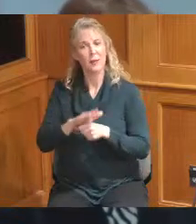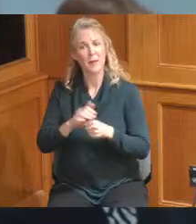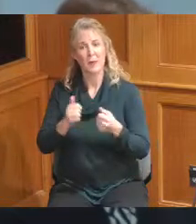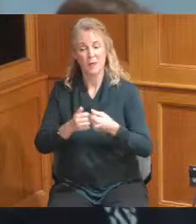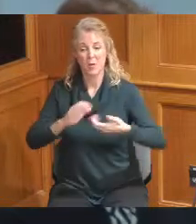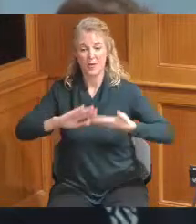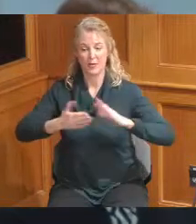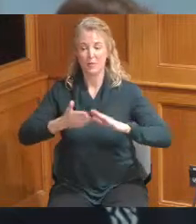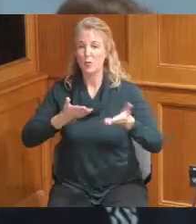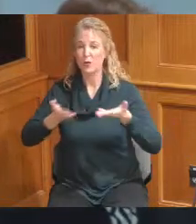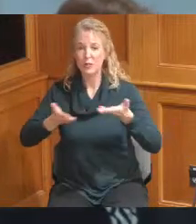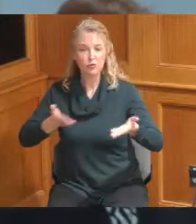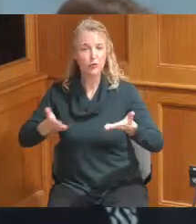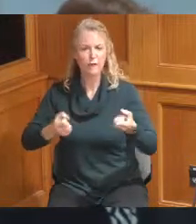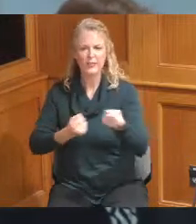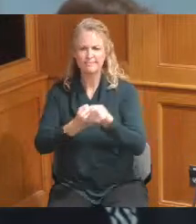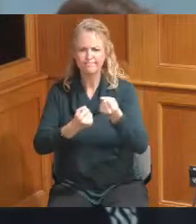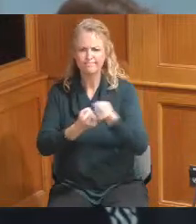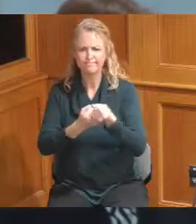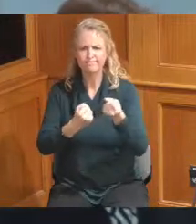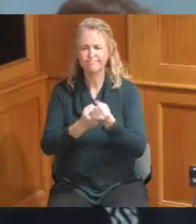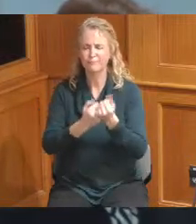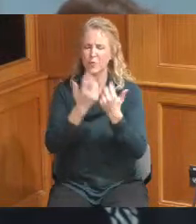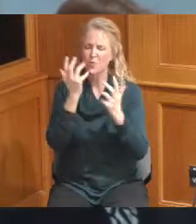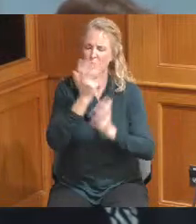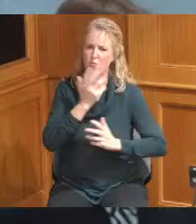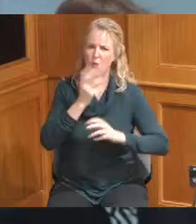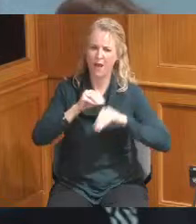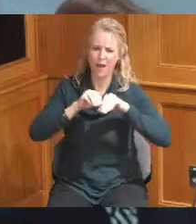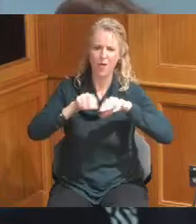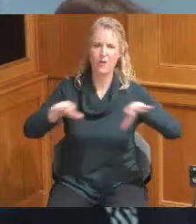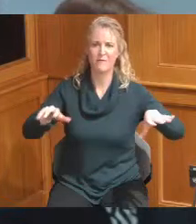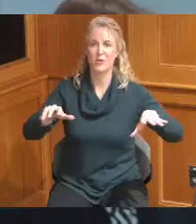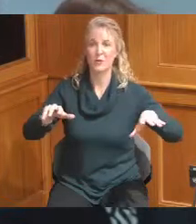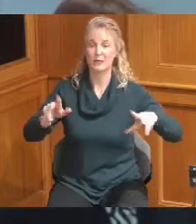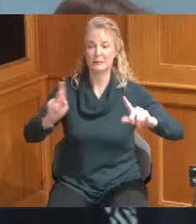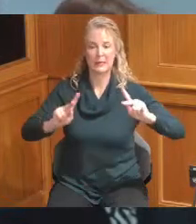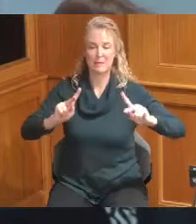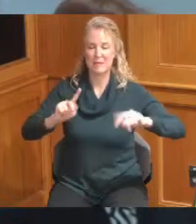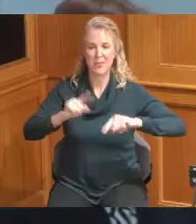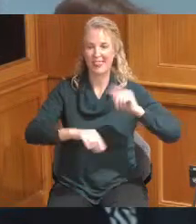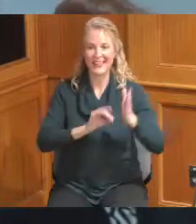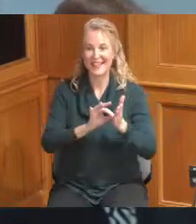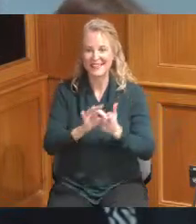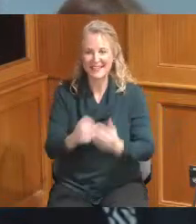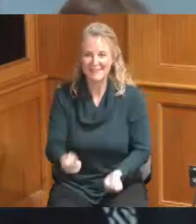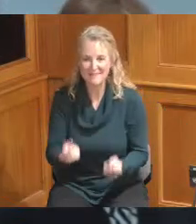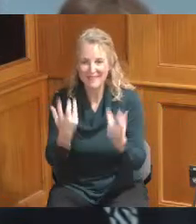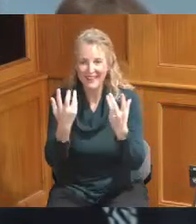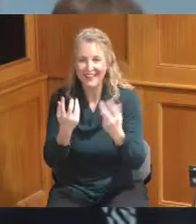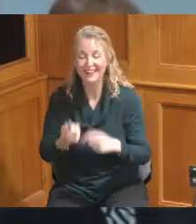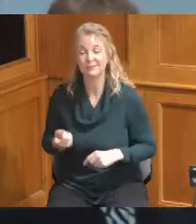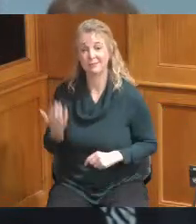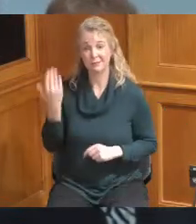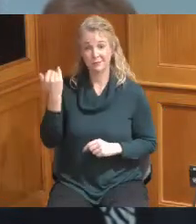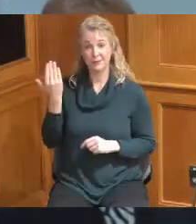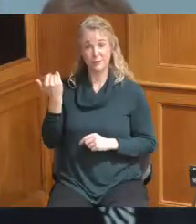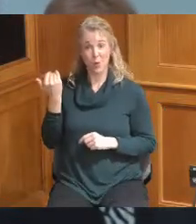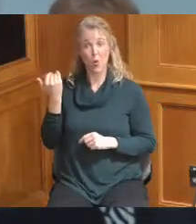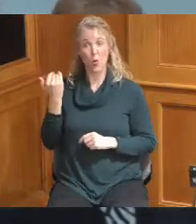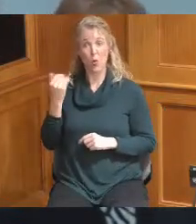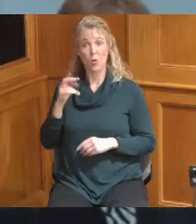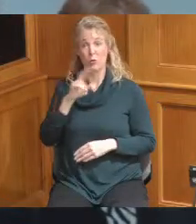community service and advocacy has profoundly impacted countless individuals. Whereas originally